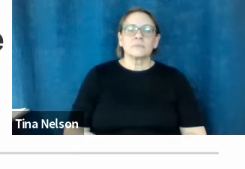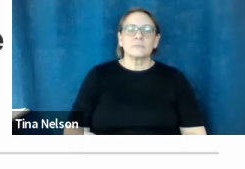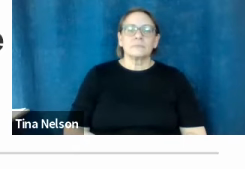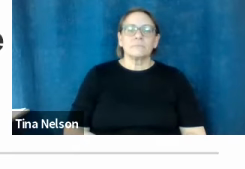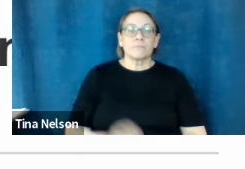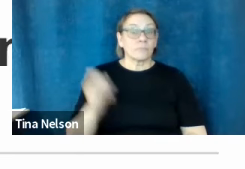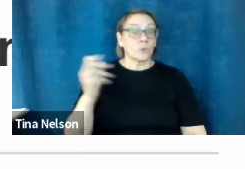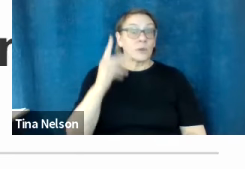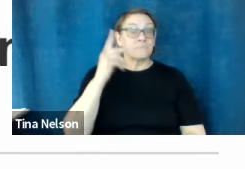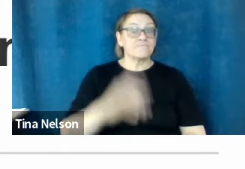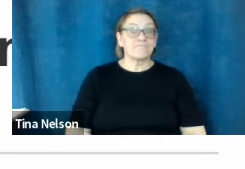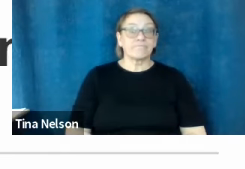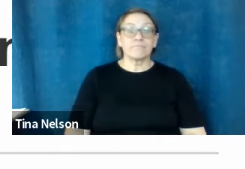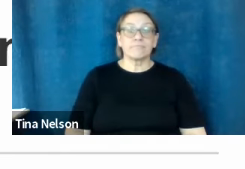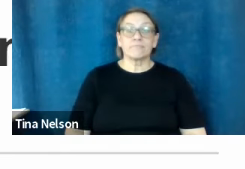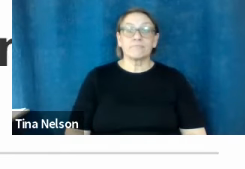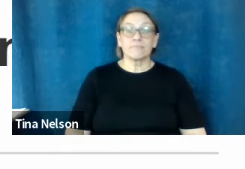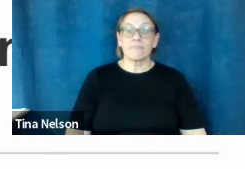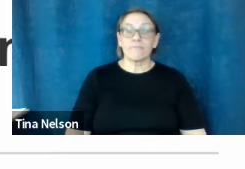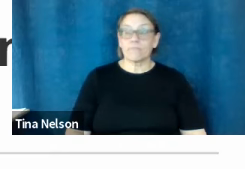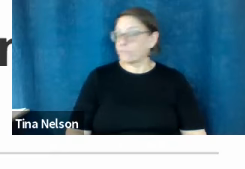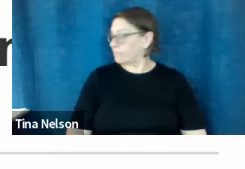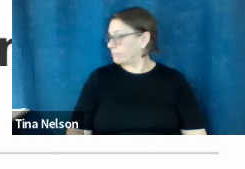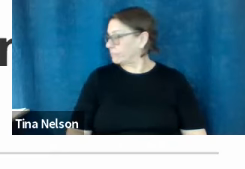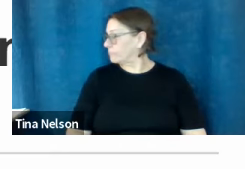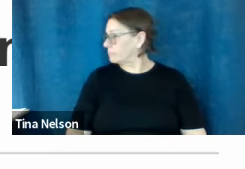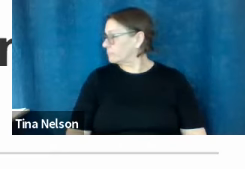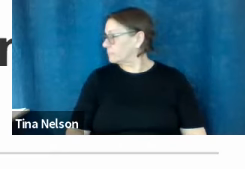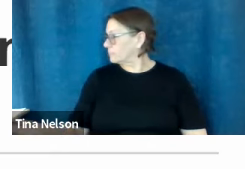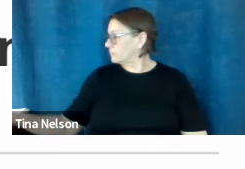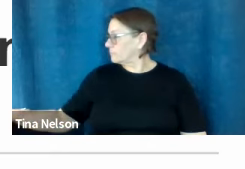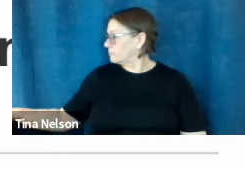Okay. Moving on. Um, let's see here.